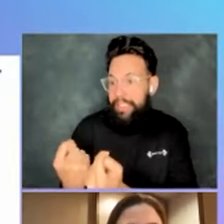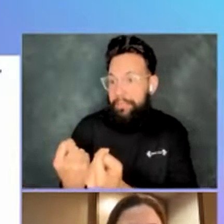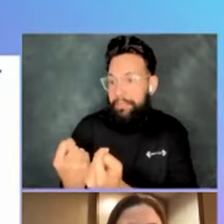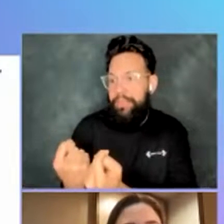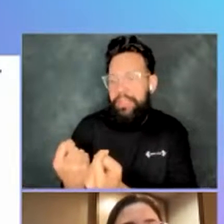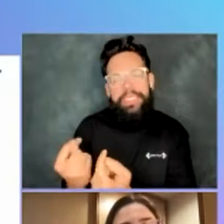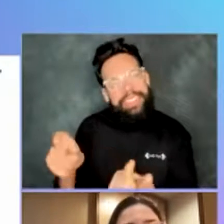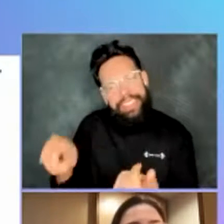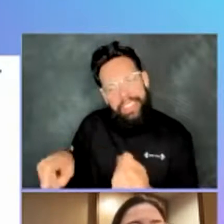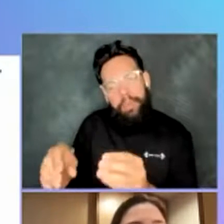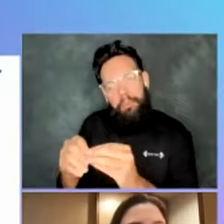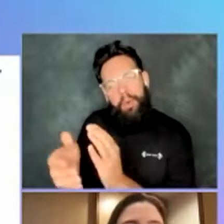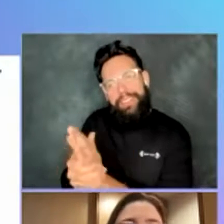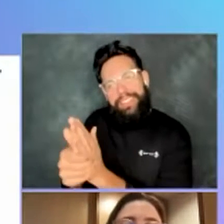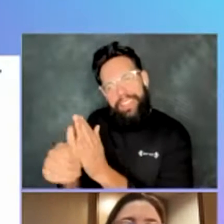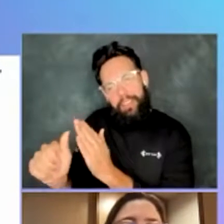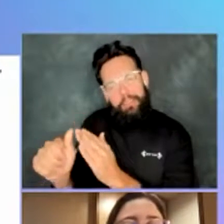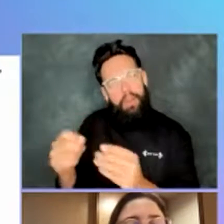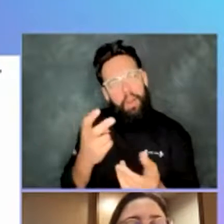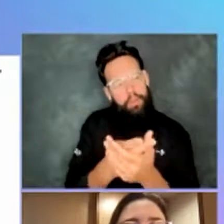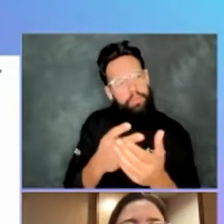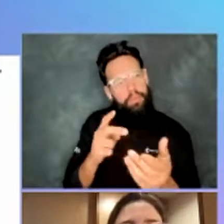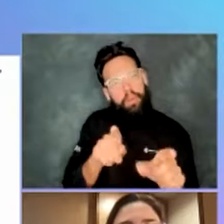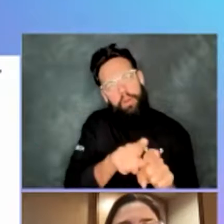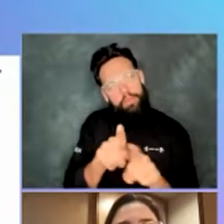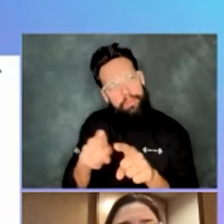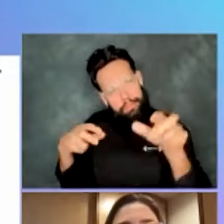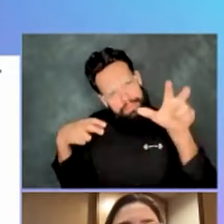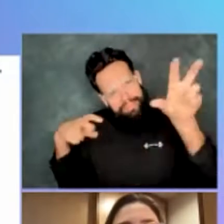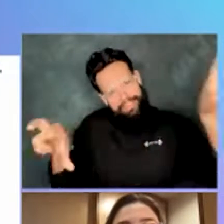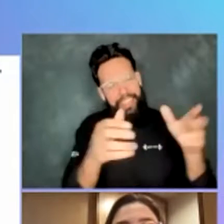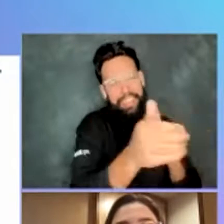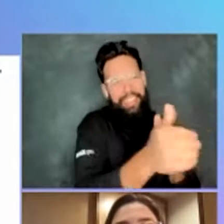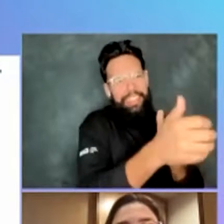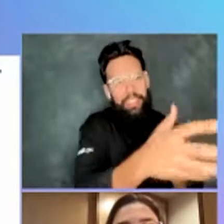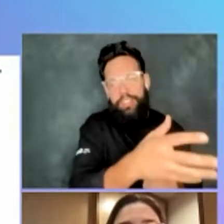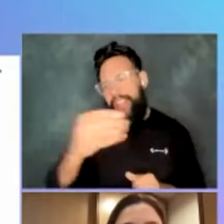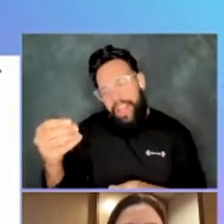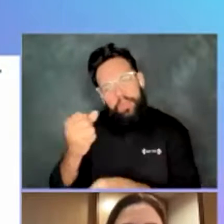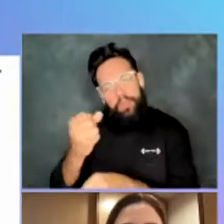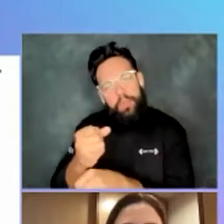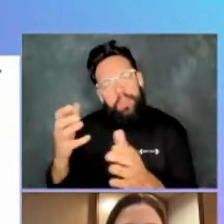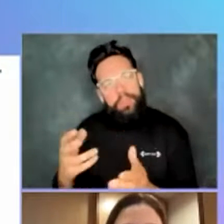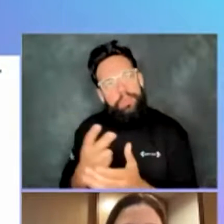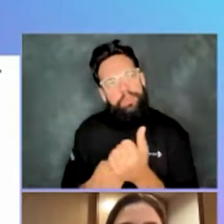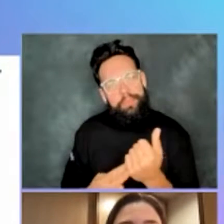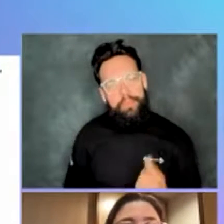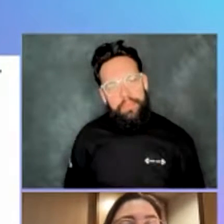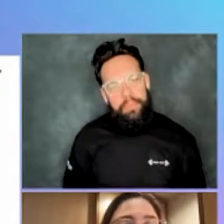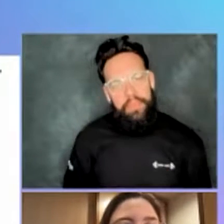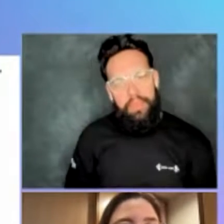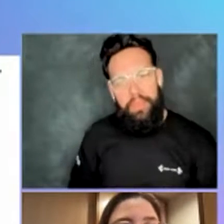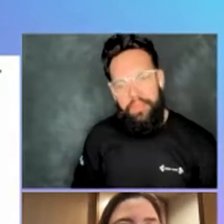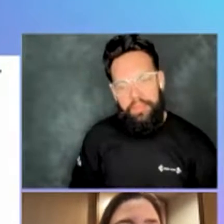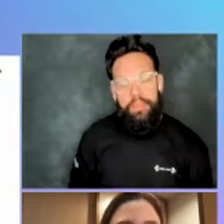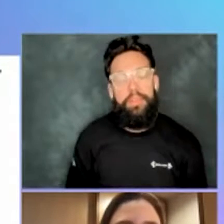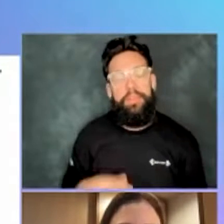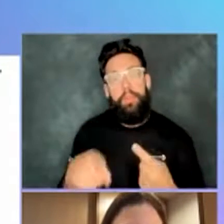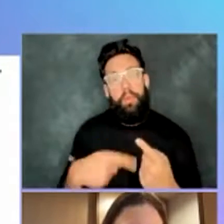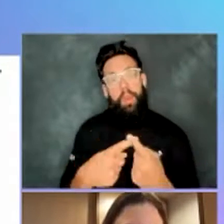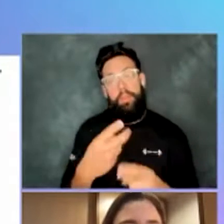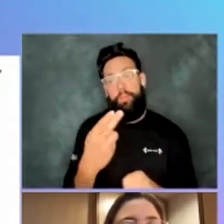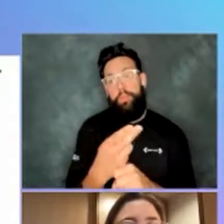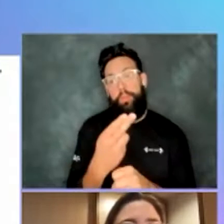both techniques. Just back to the slide, please. So when you're using both techniques, your team will